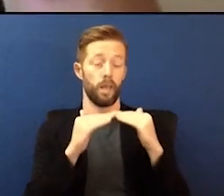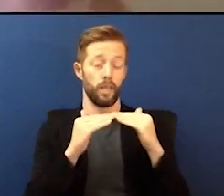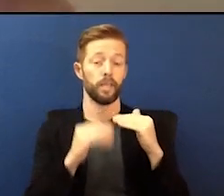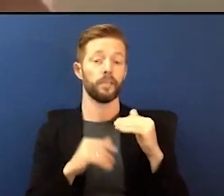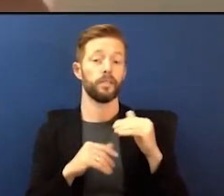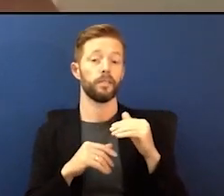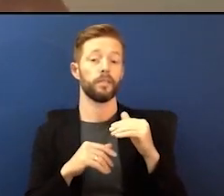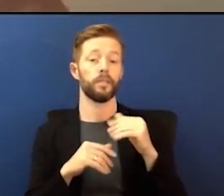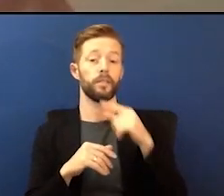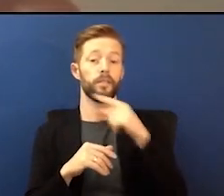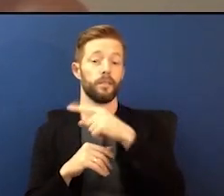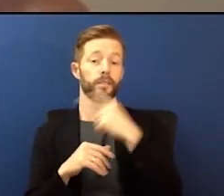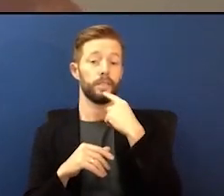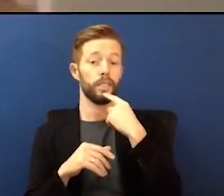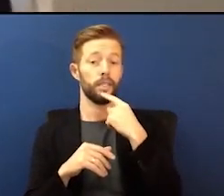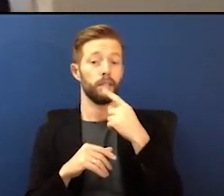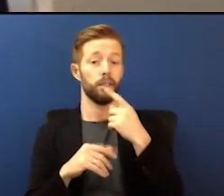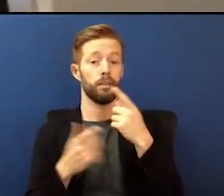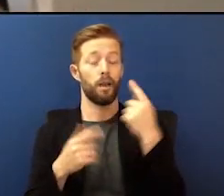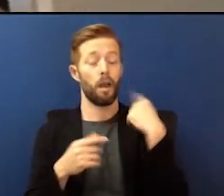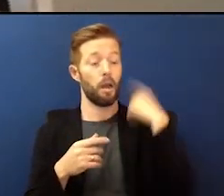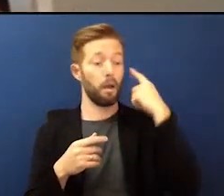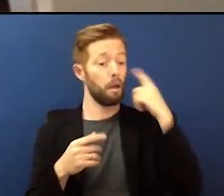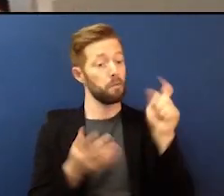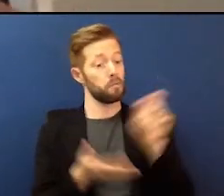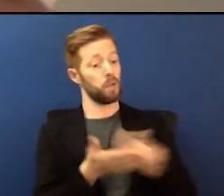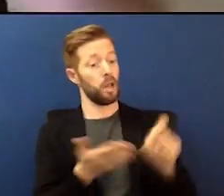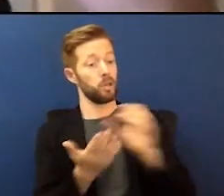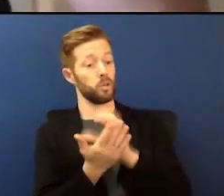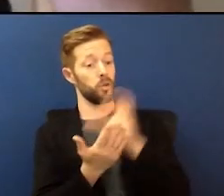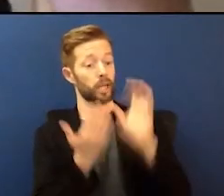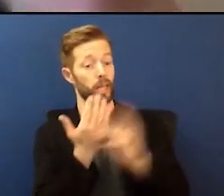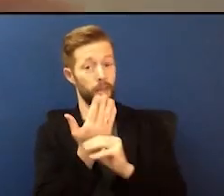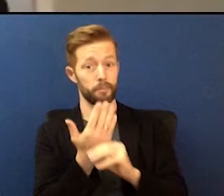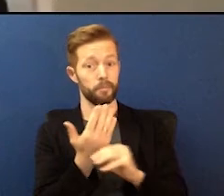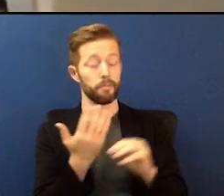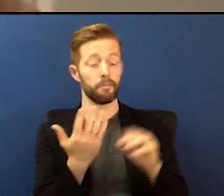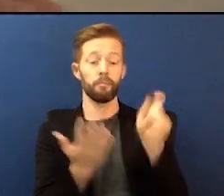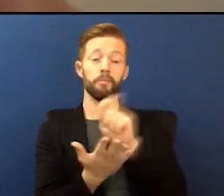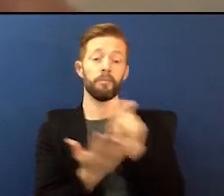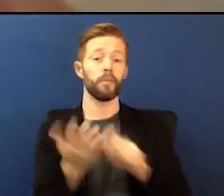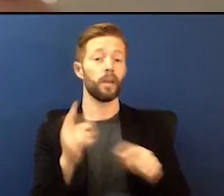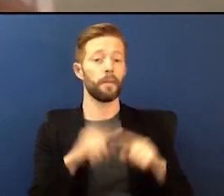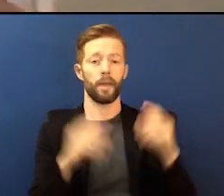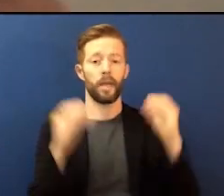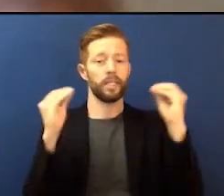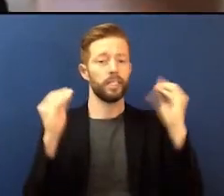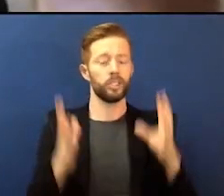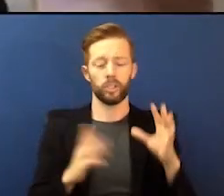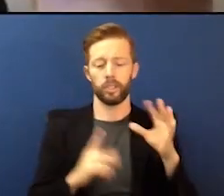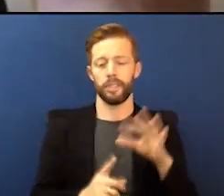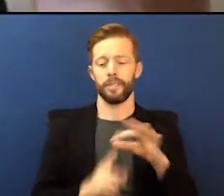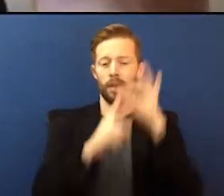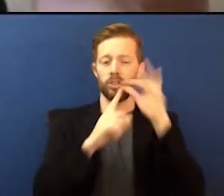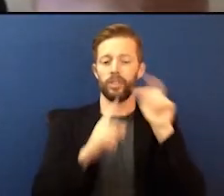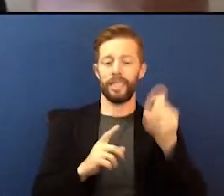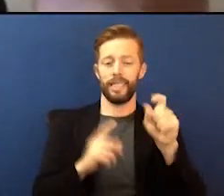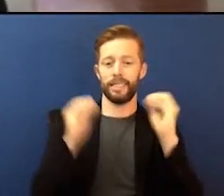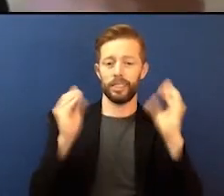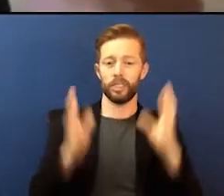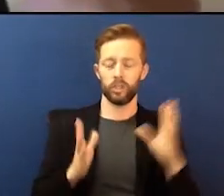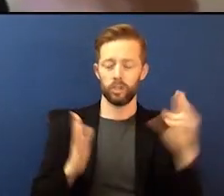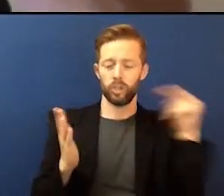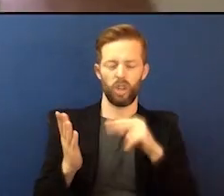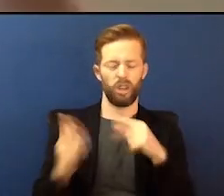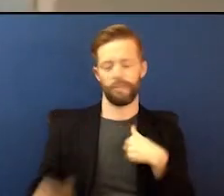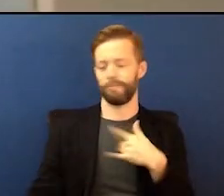of my colleagues says, as much as we think we write good curriculum, he said, when teachers of special needs children look at this, they're like, it's not